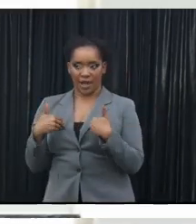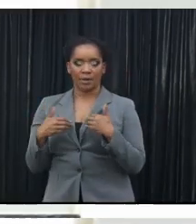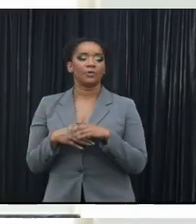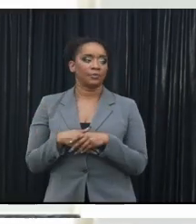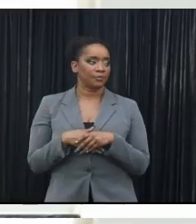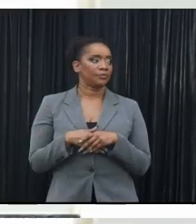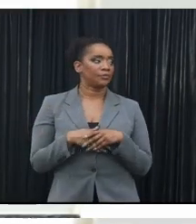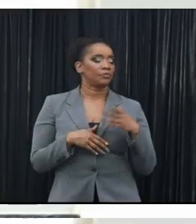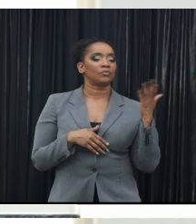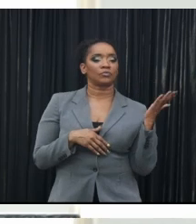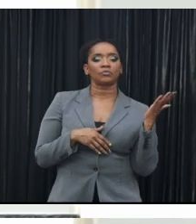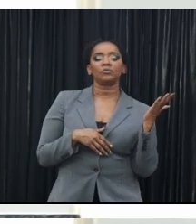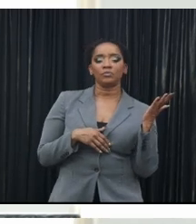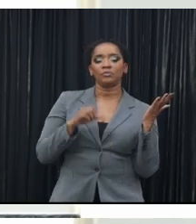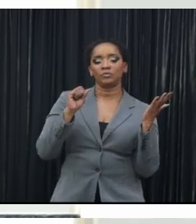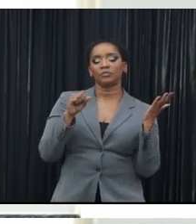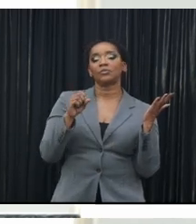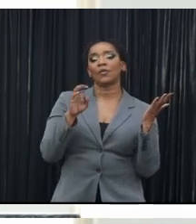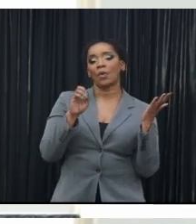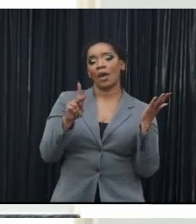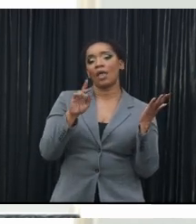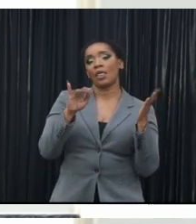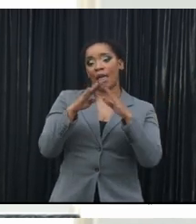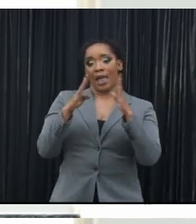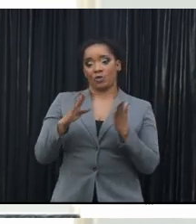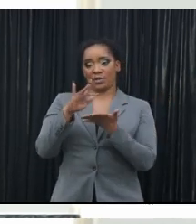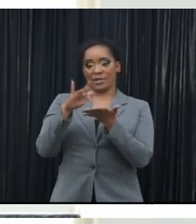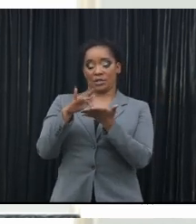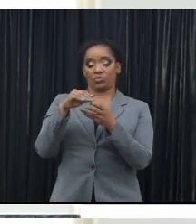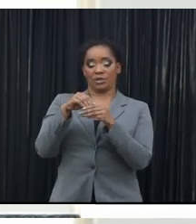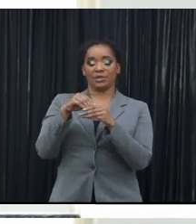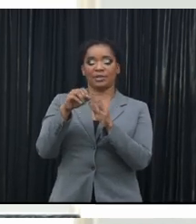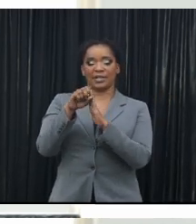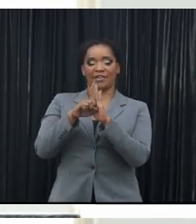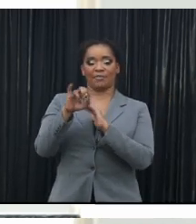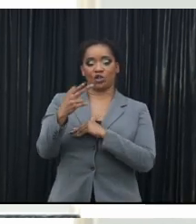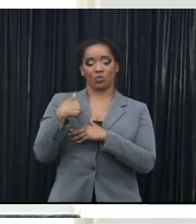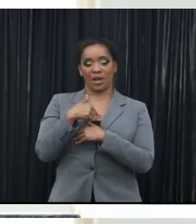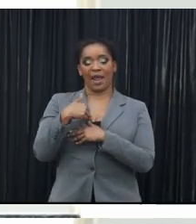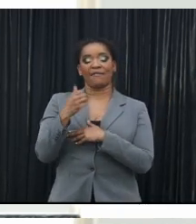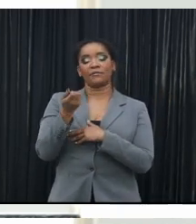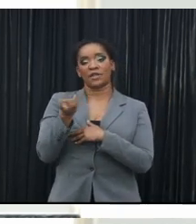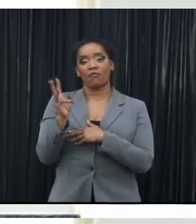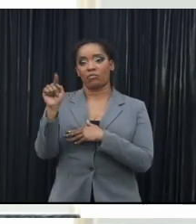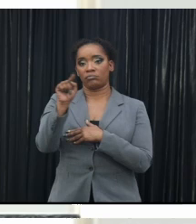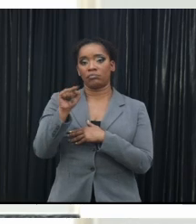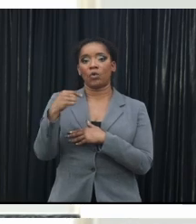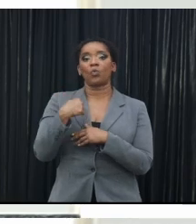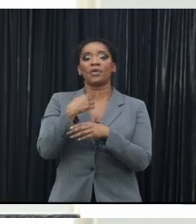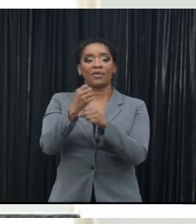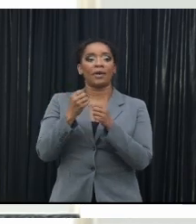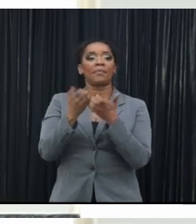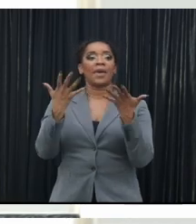fair housing center, and the state of Michigan has several fair housing centers, we receive a number of allegations or complaints